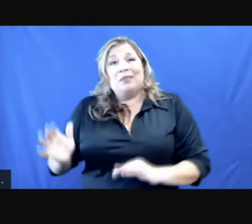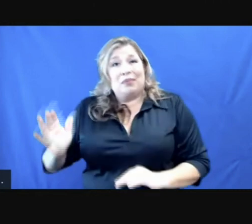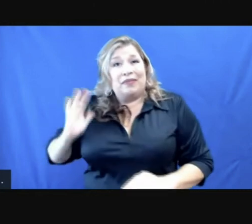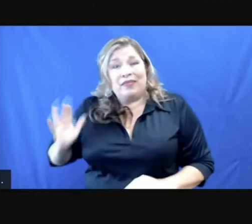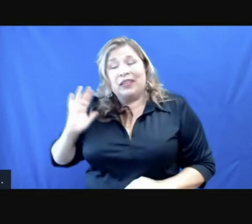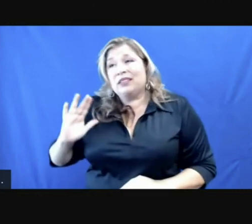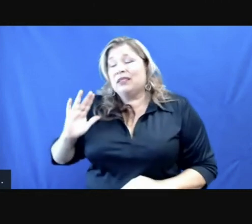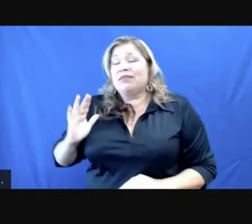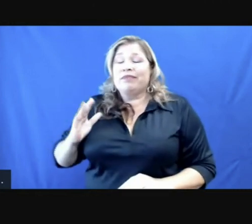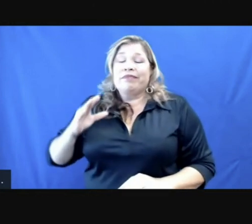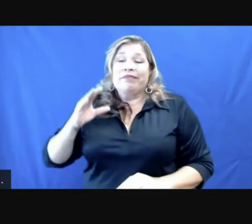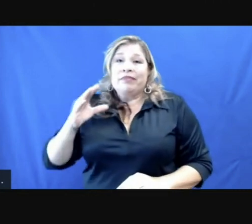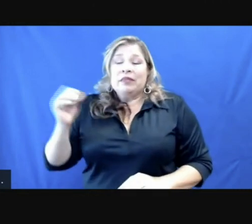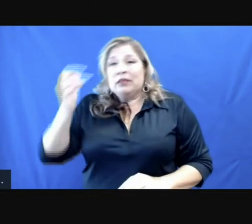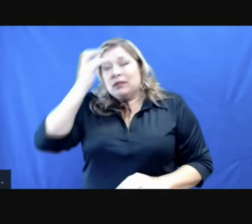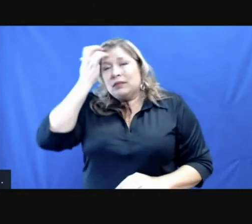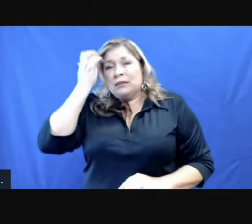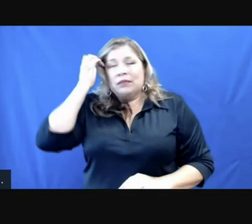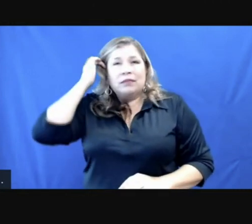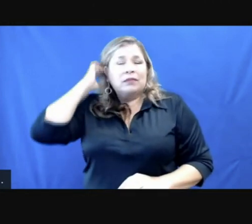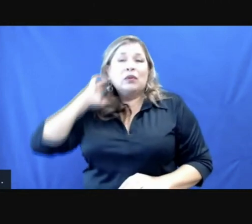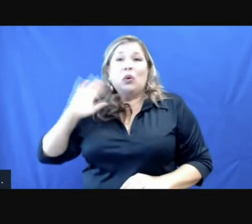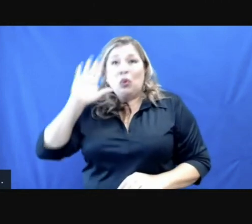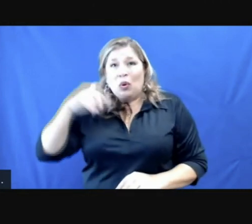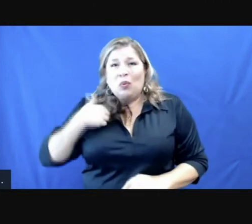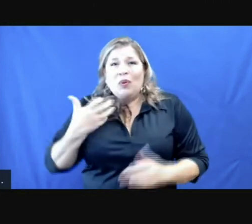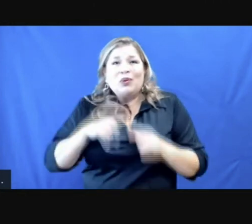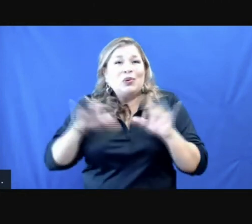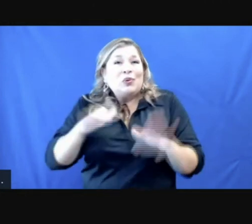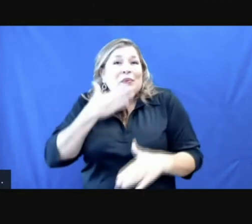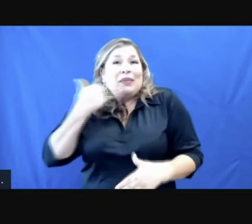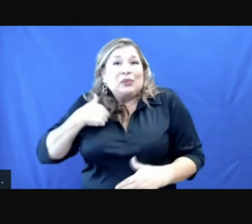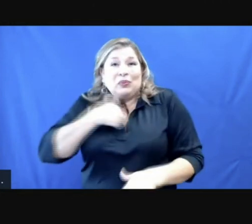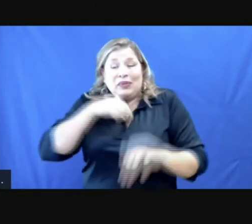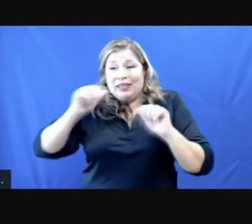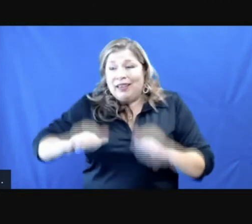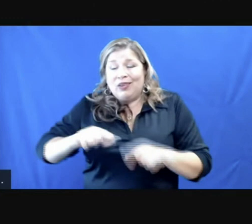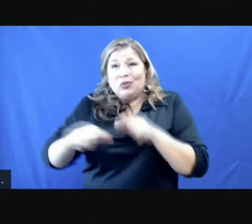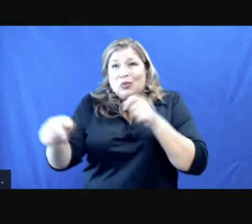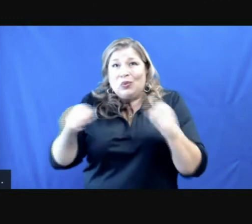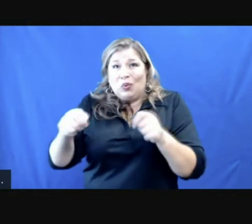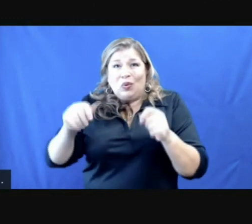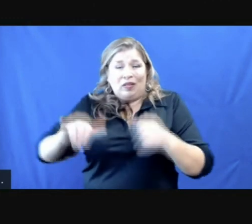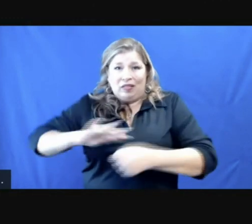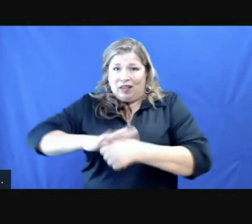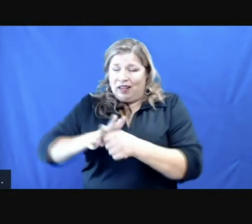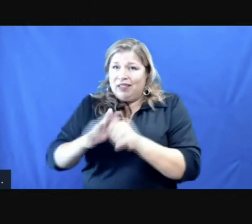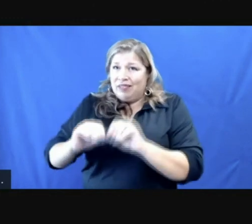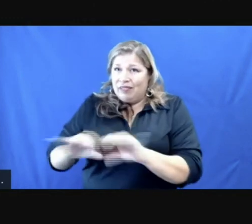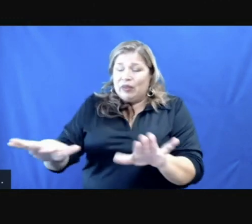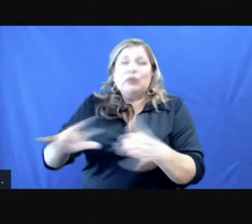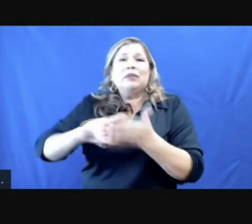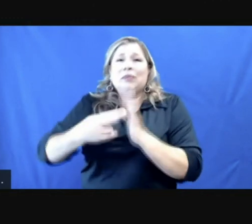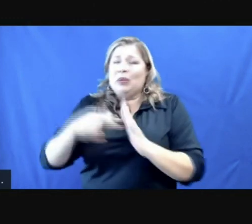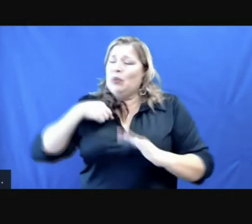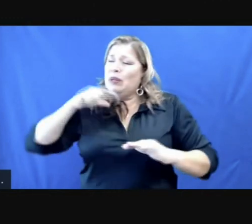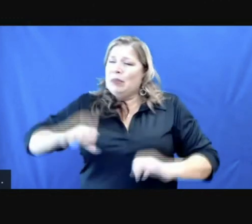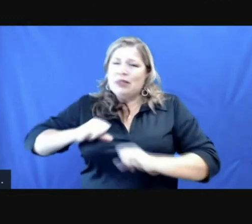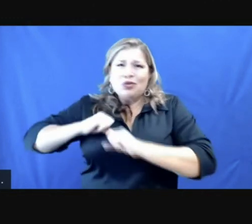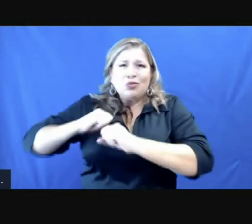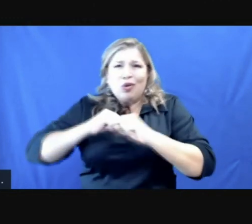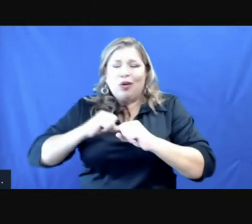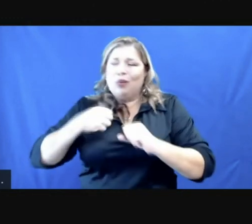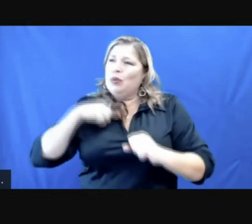in order for us to have do the best we can with controlling this virus, we're gonna have to keep our guard up, make some